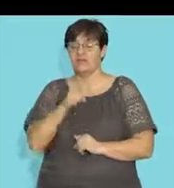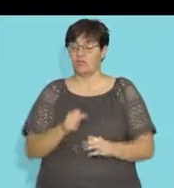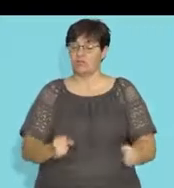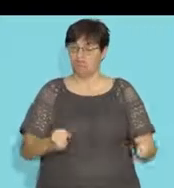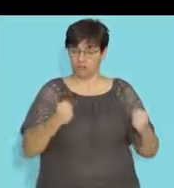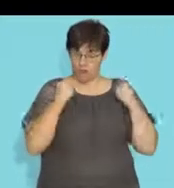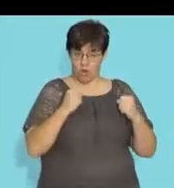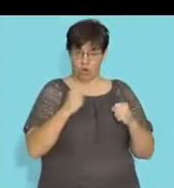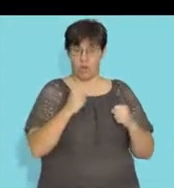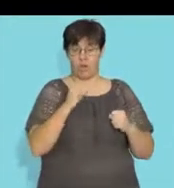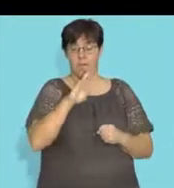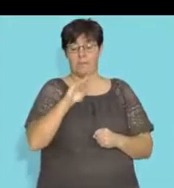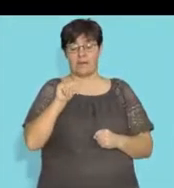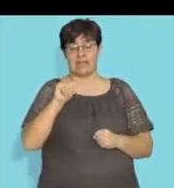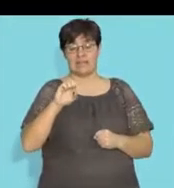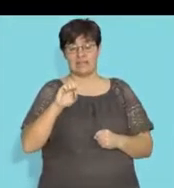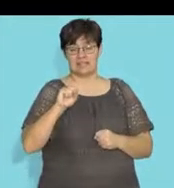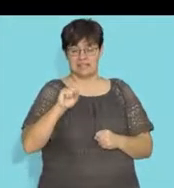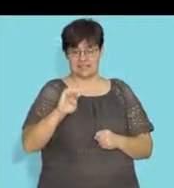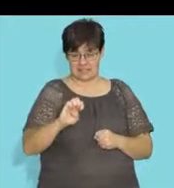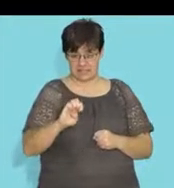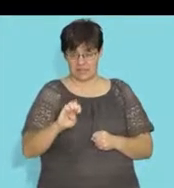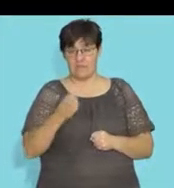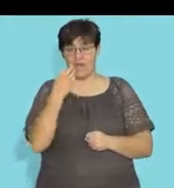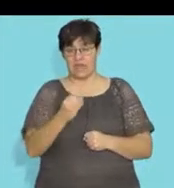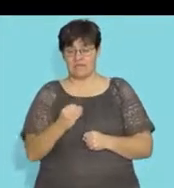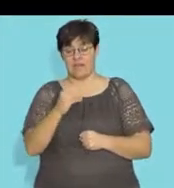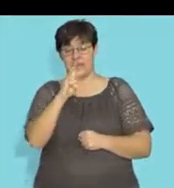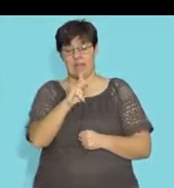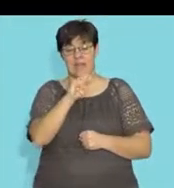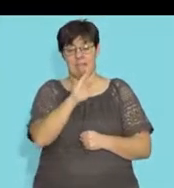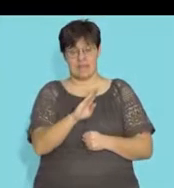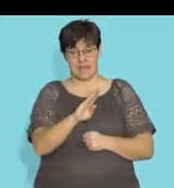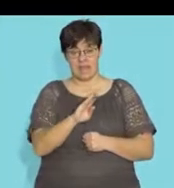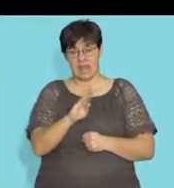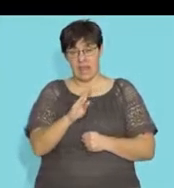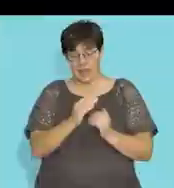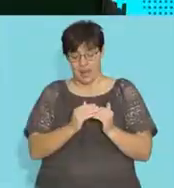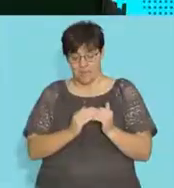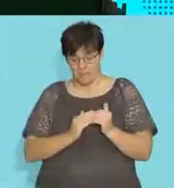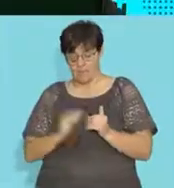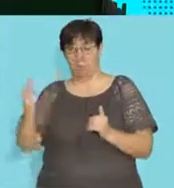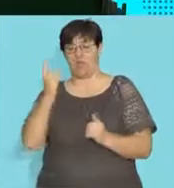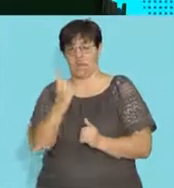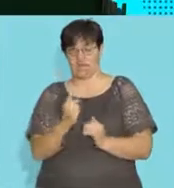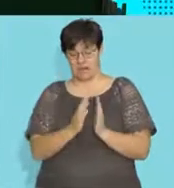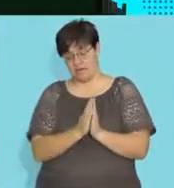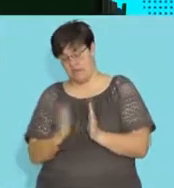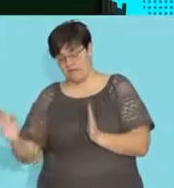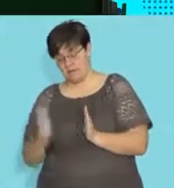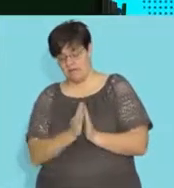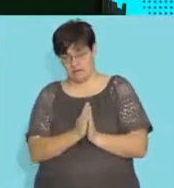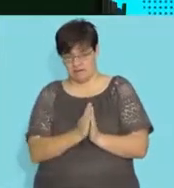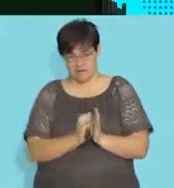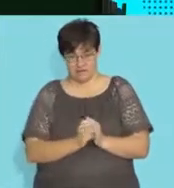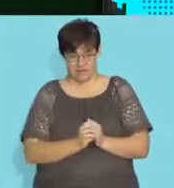a strong base, we will have a high Kb value, or we can say the